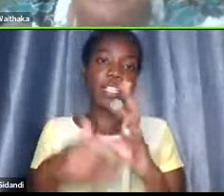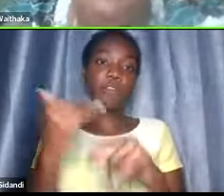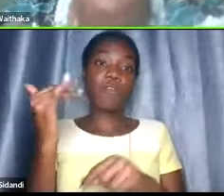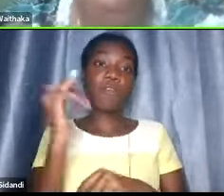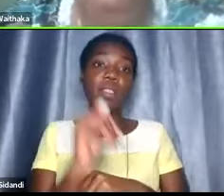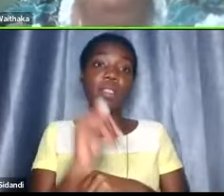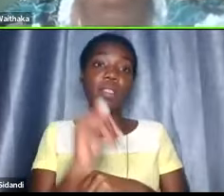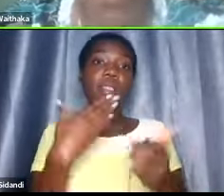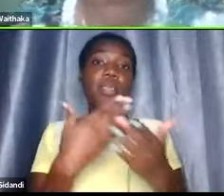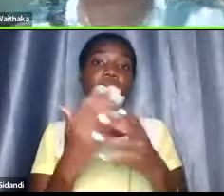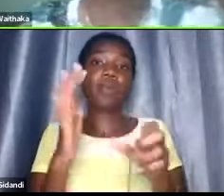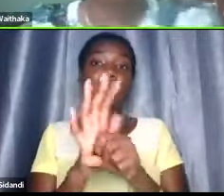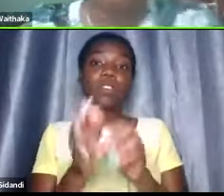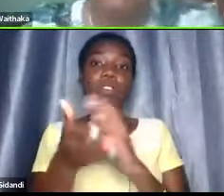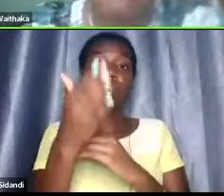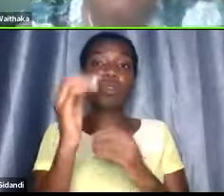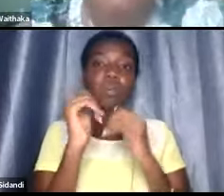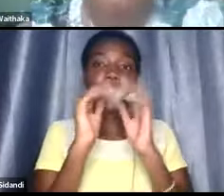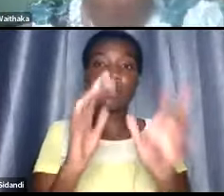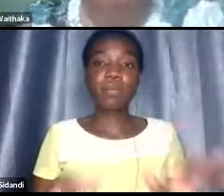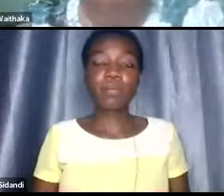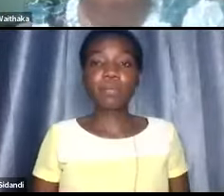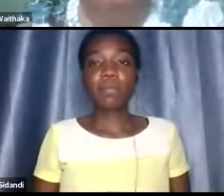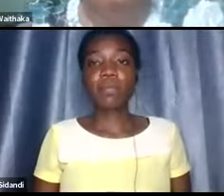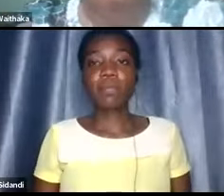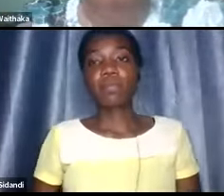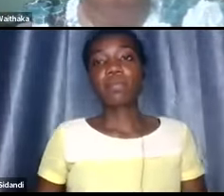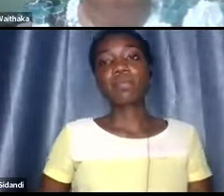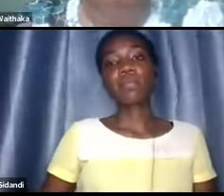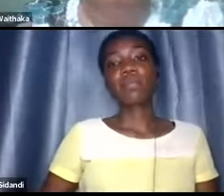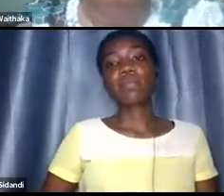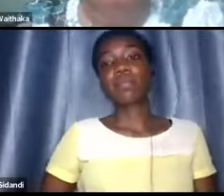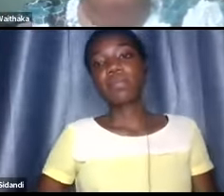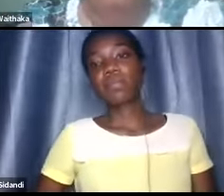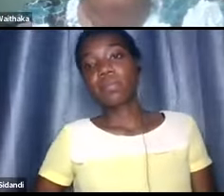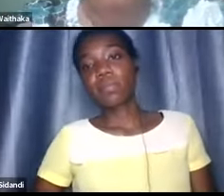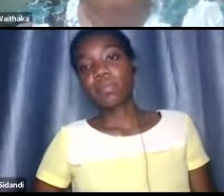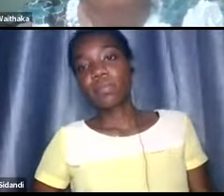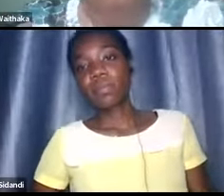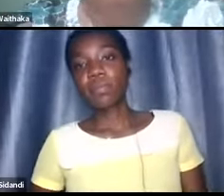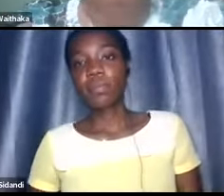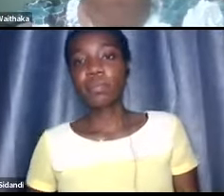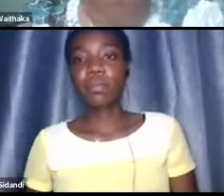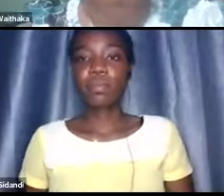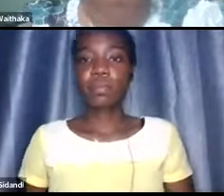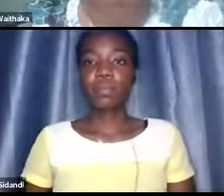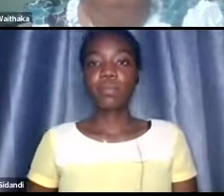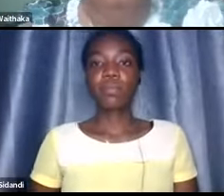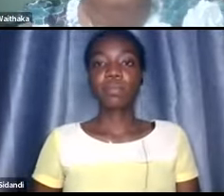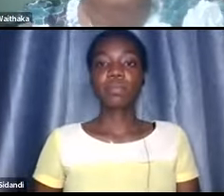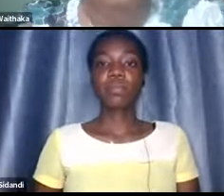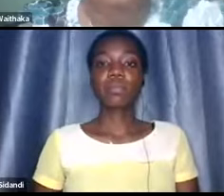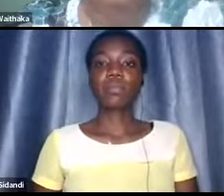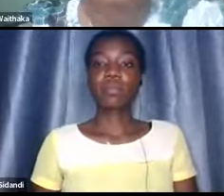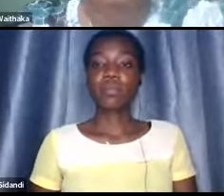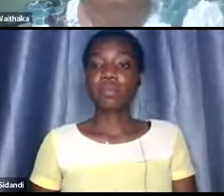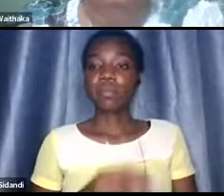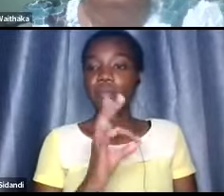much, and God bless you all. Thank you very much. Okay, Frank, maybe you can take 30 seconds, just 30